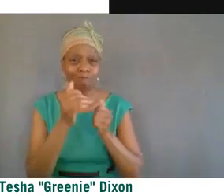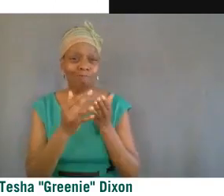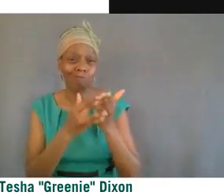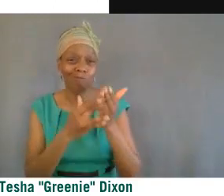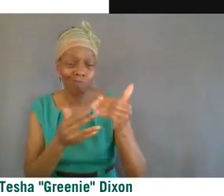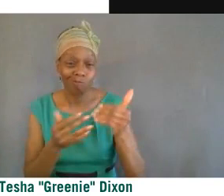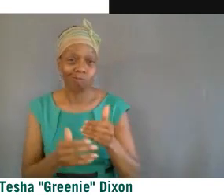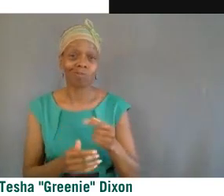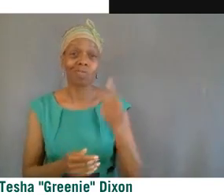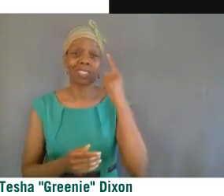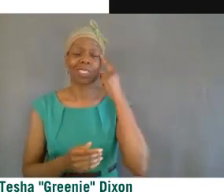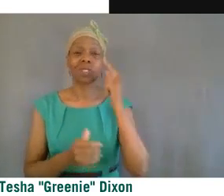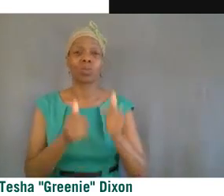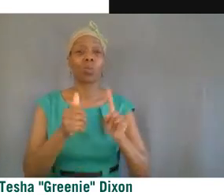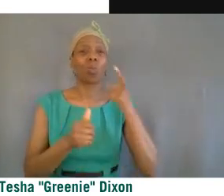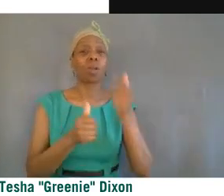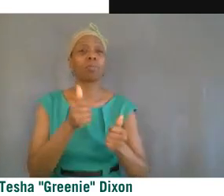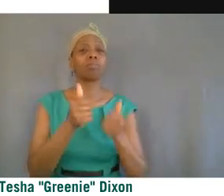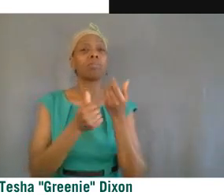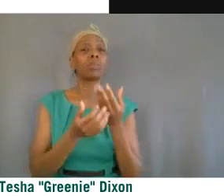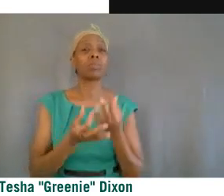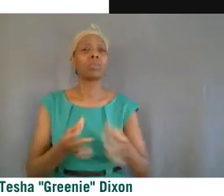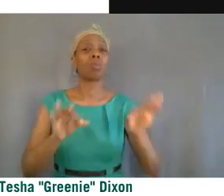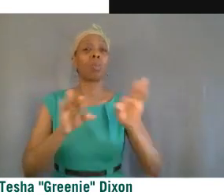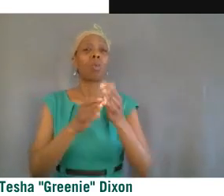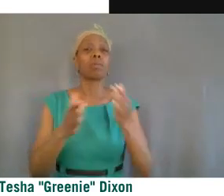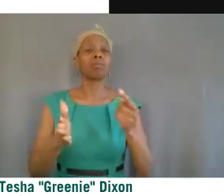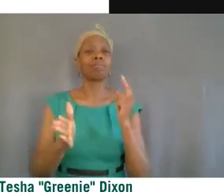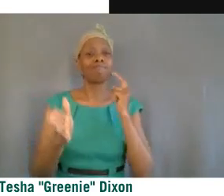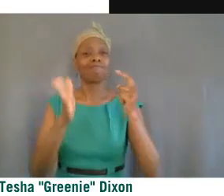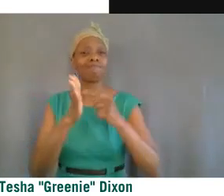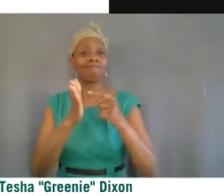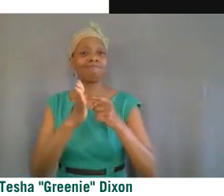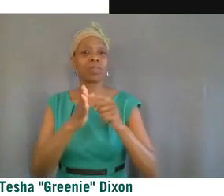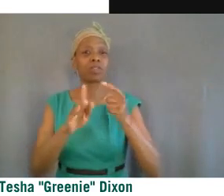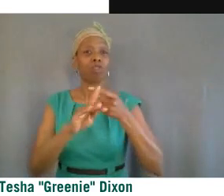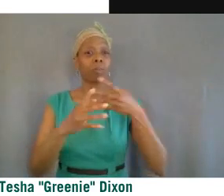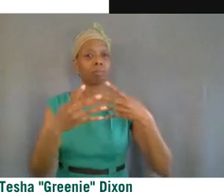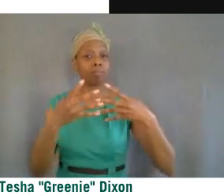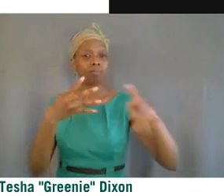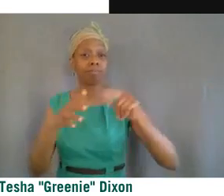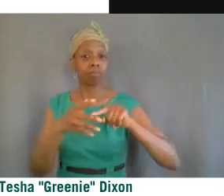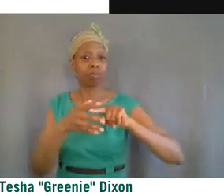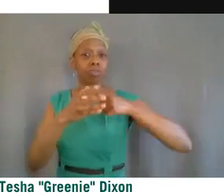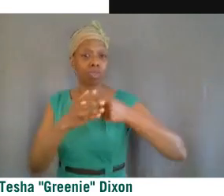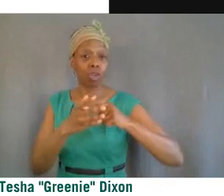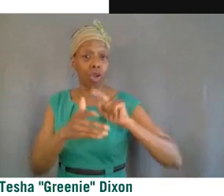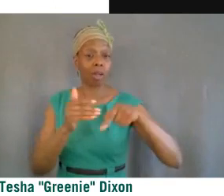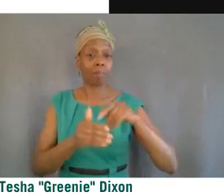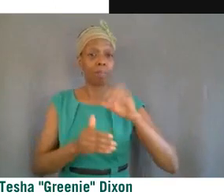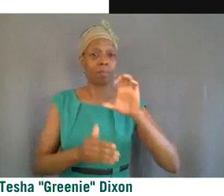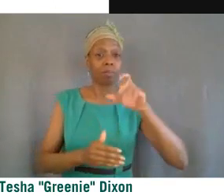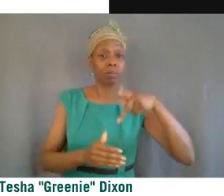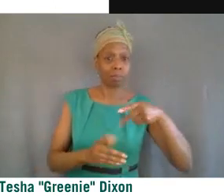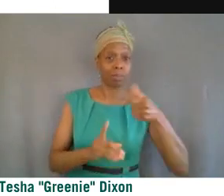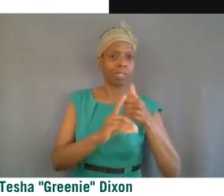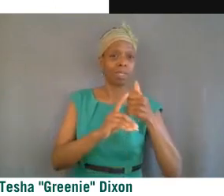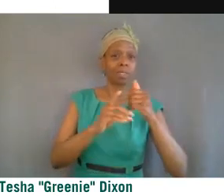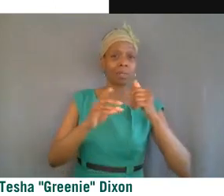most important things to recognize out of the gate about CP is that it really refers to a group